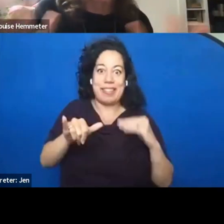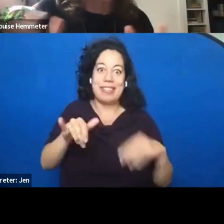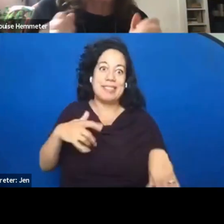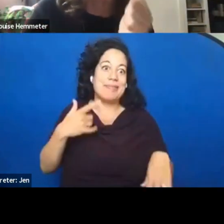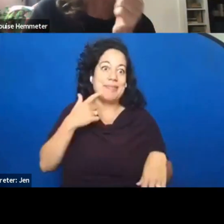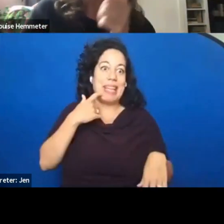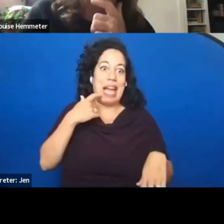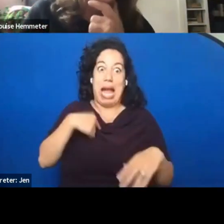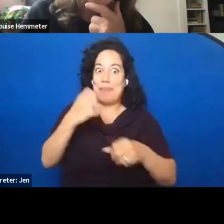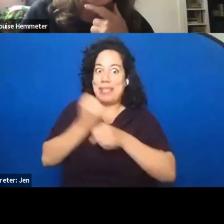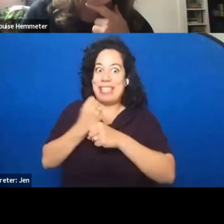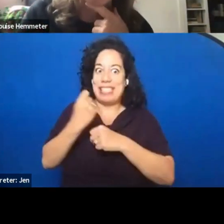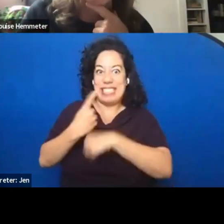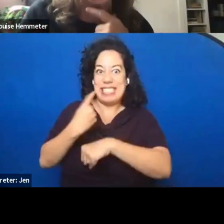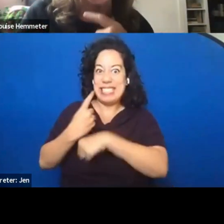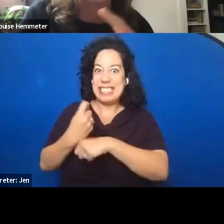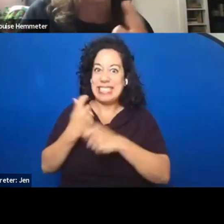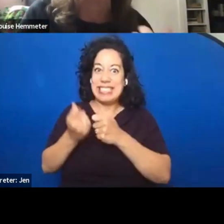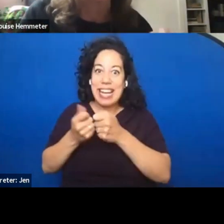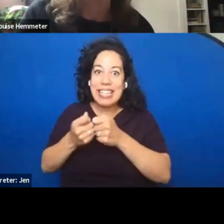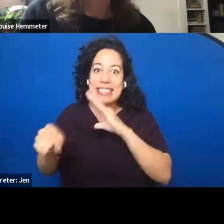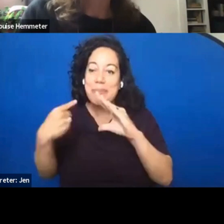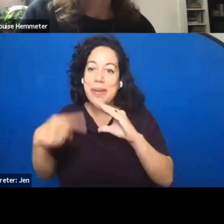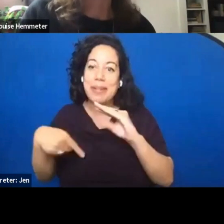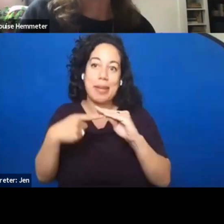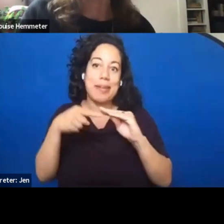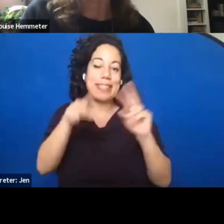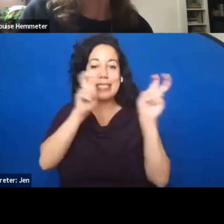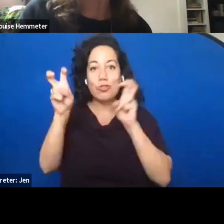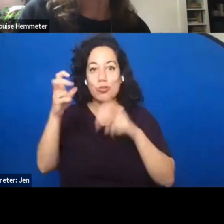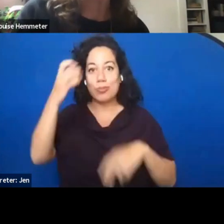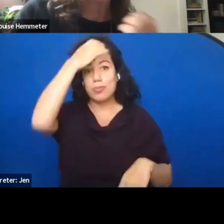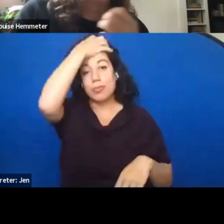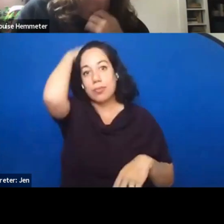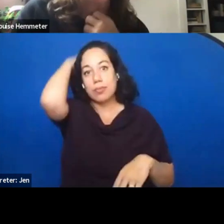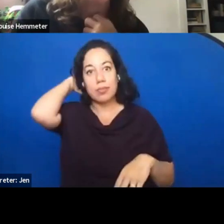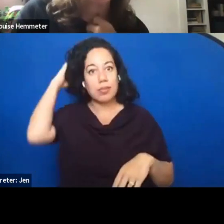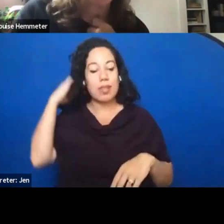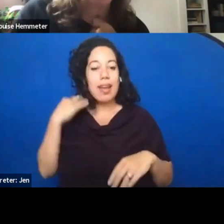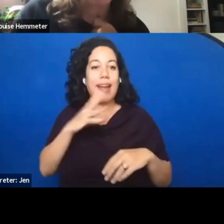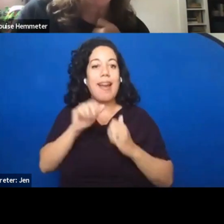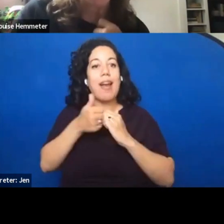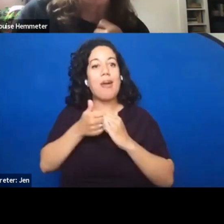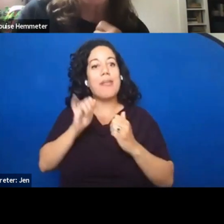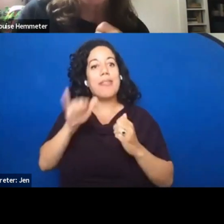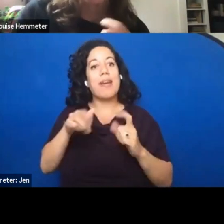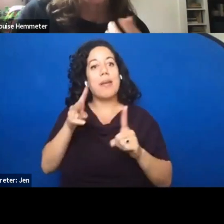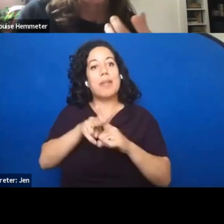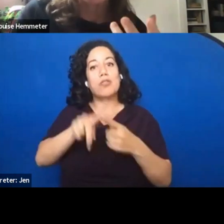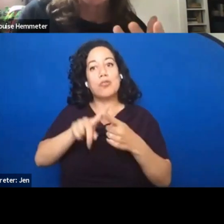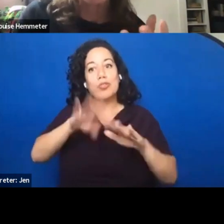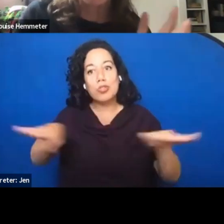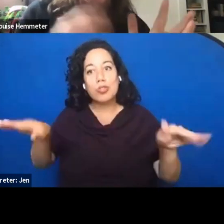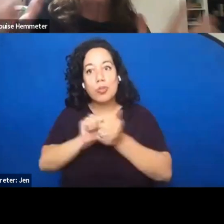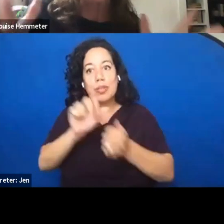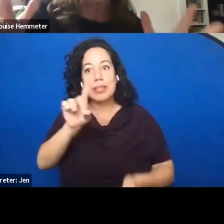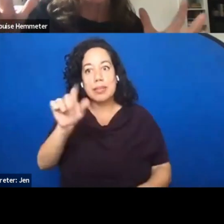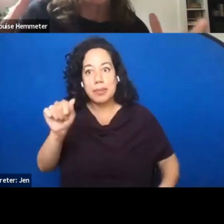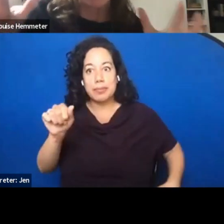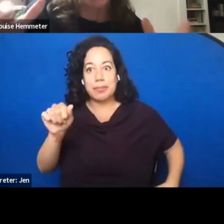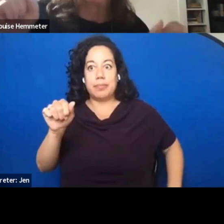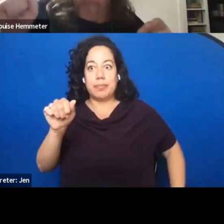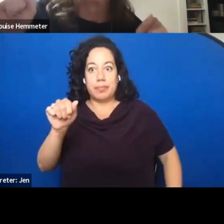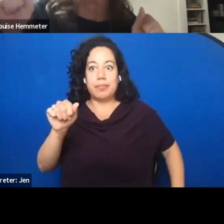texts and emails all the time about these issues, specifically as it relates to children with disabilities. And so all